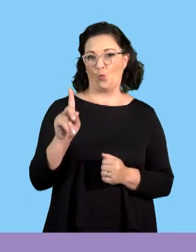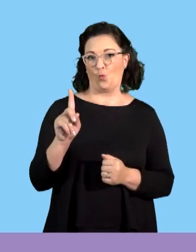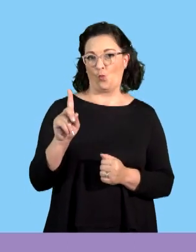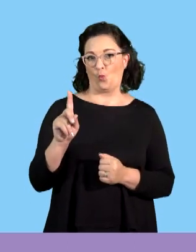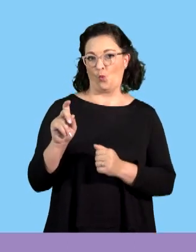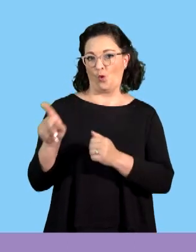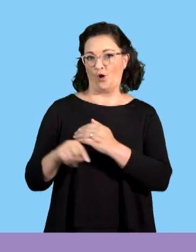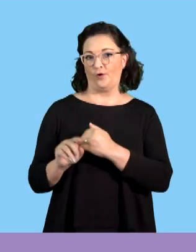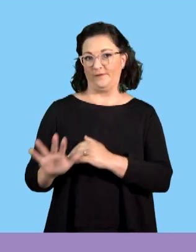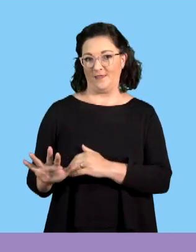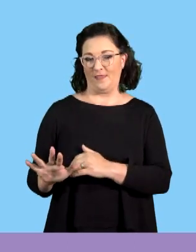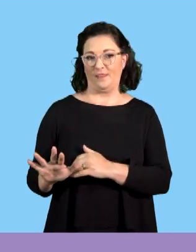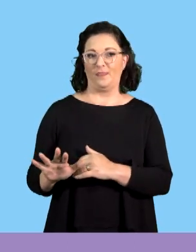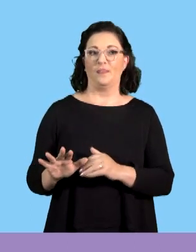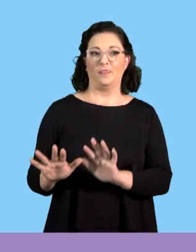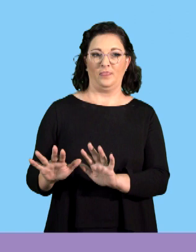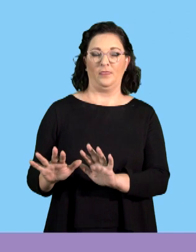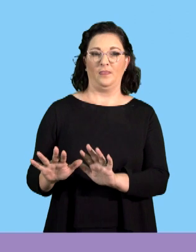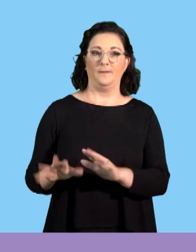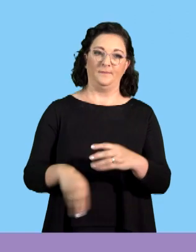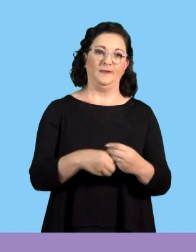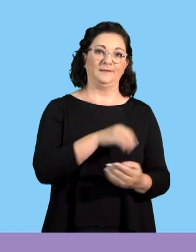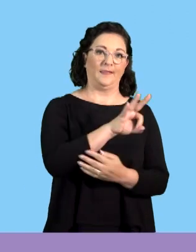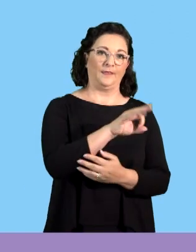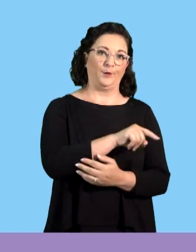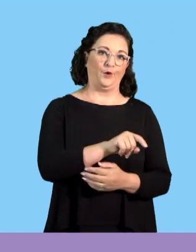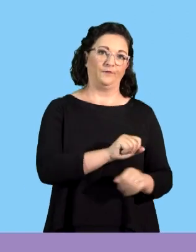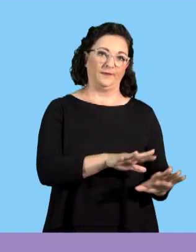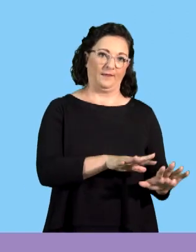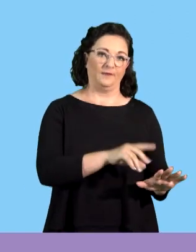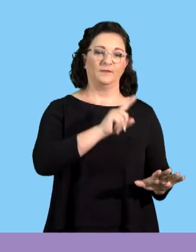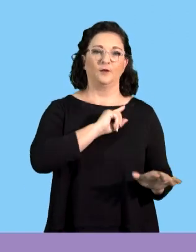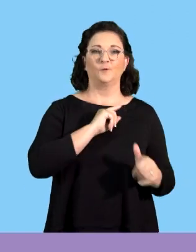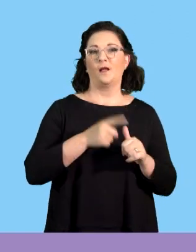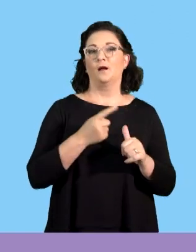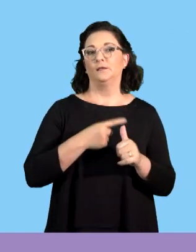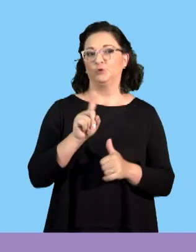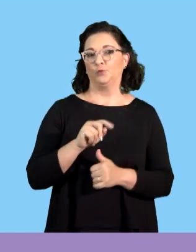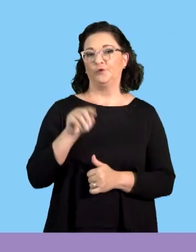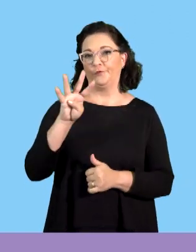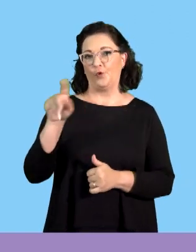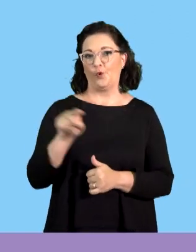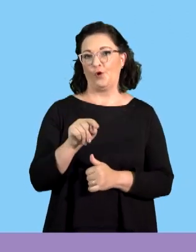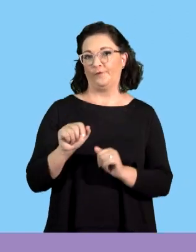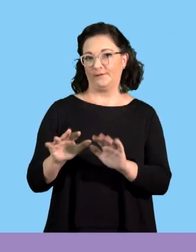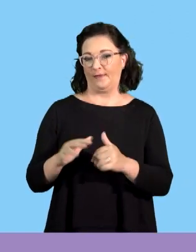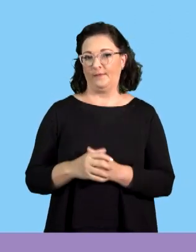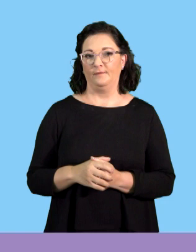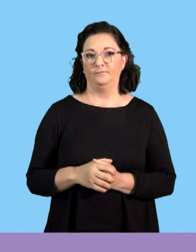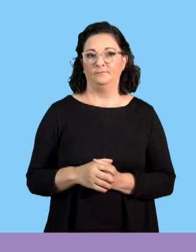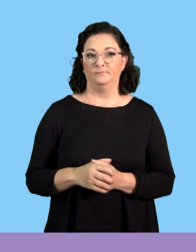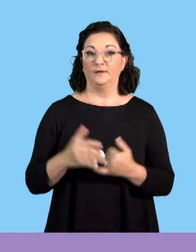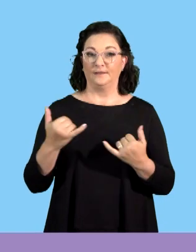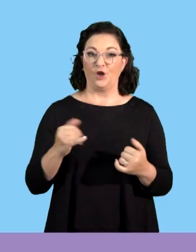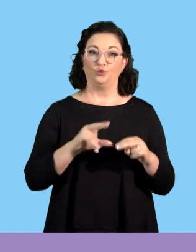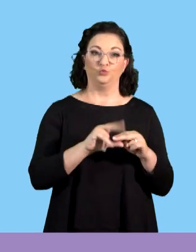10 and 3 tenths, which gives you what? Plus 4 tenths. And then you